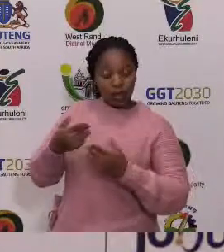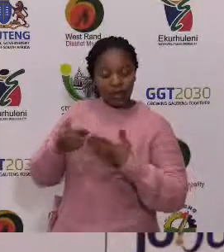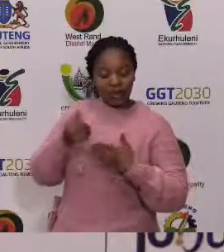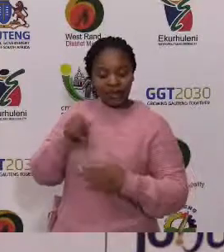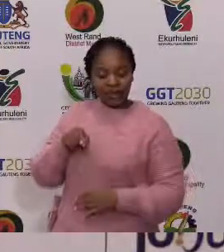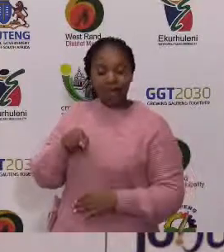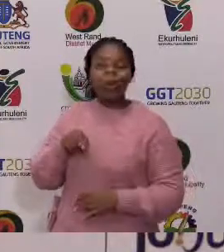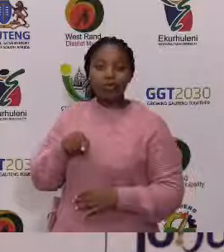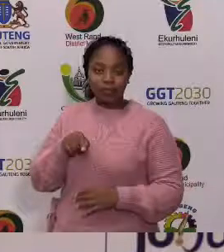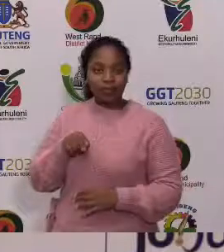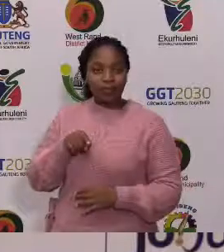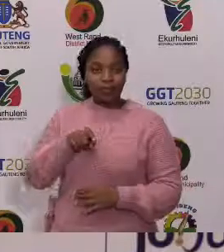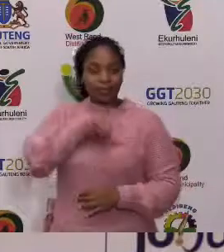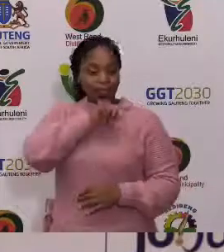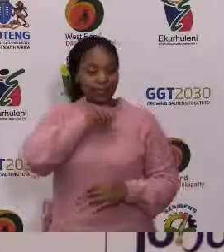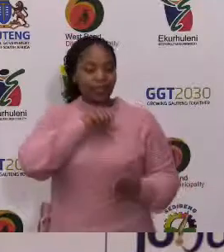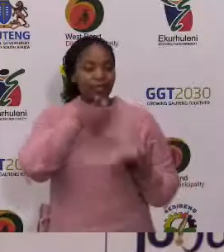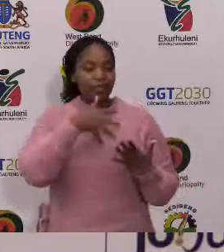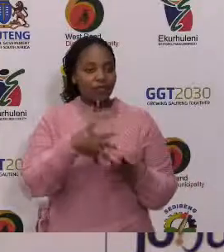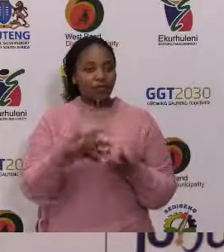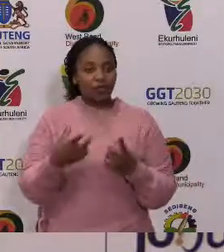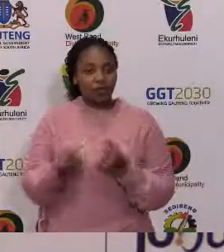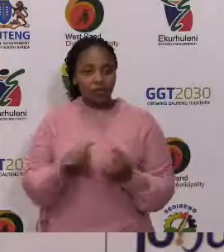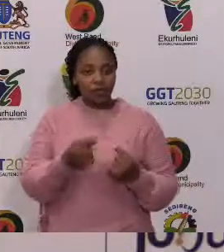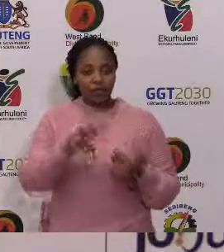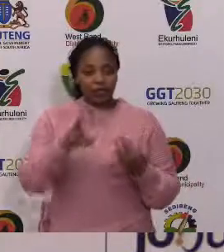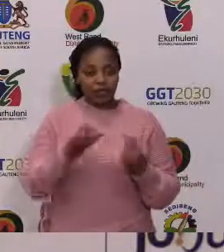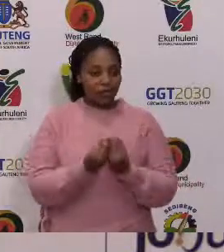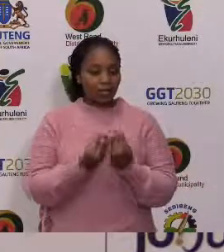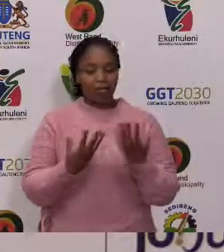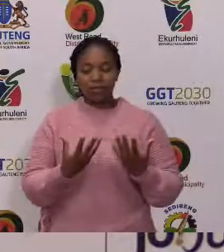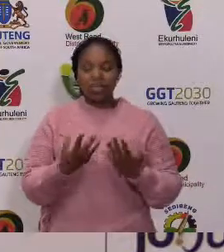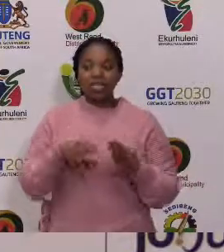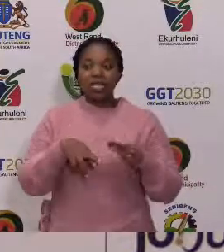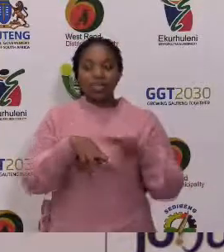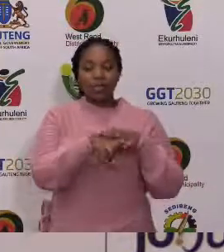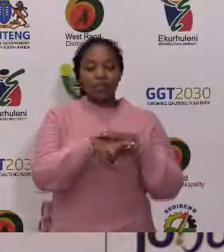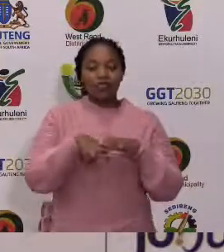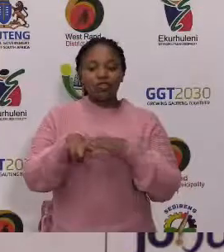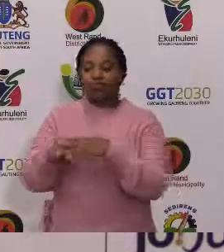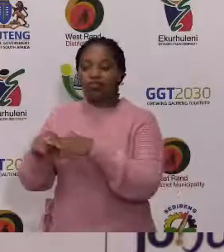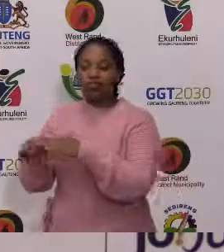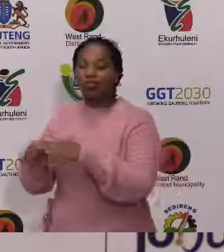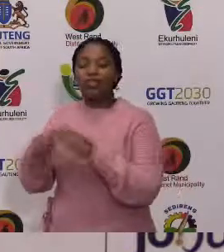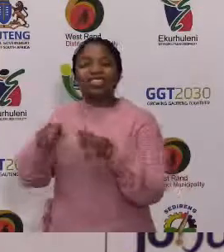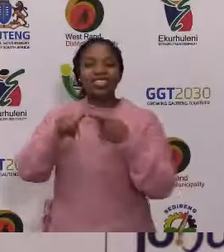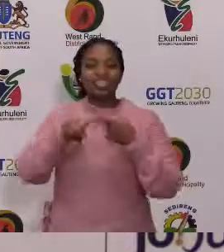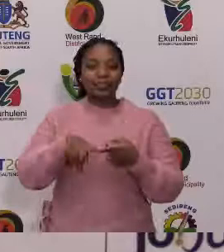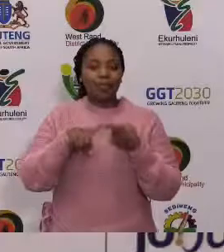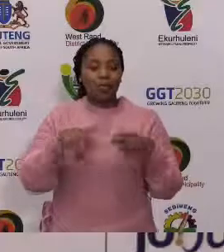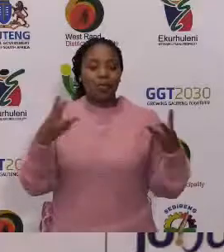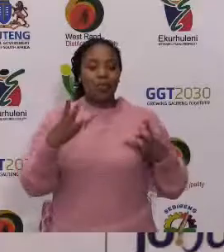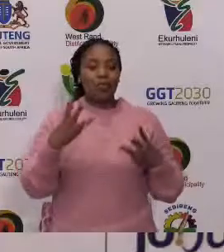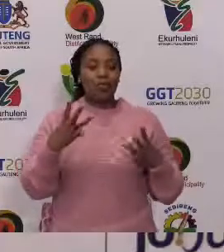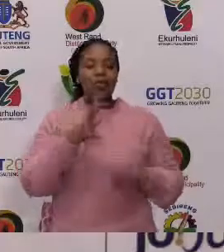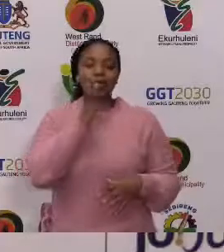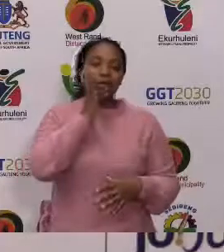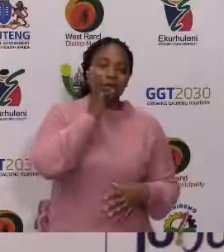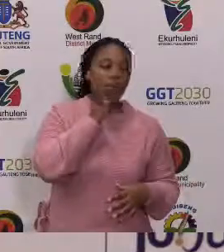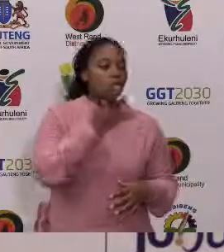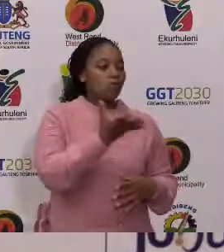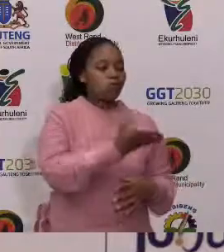we were treating these regions just based on population density. Now